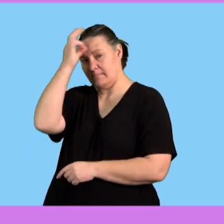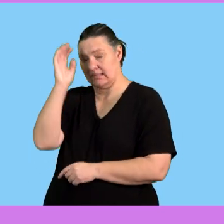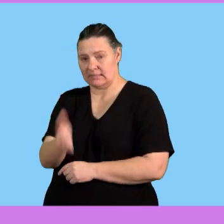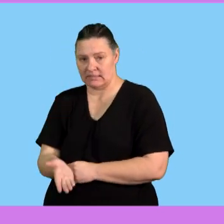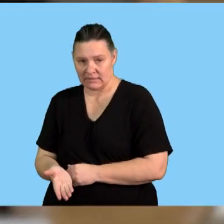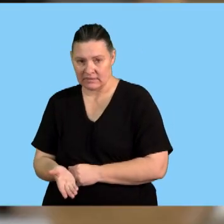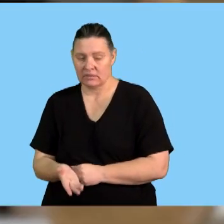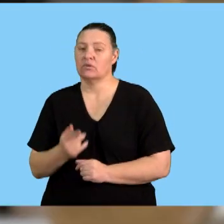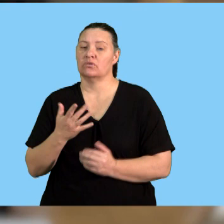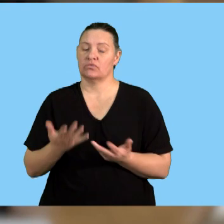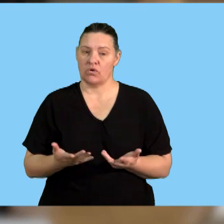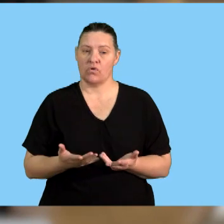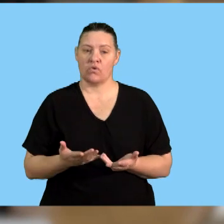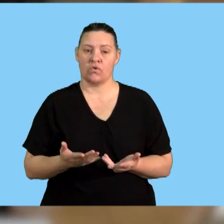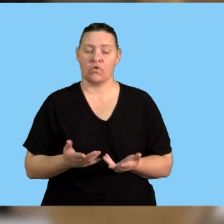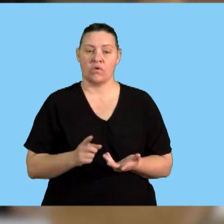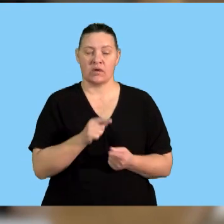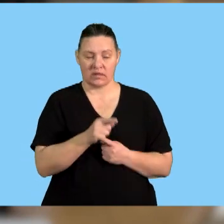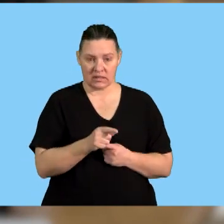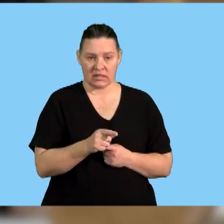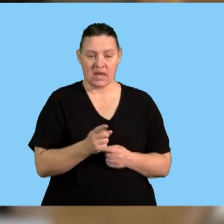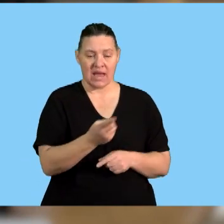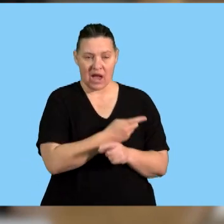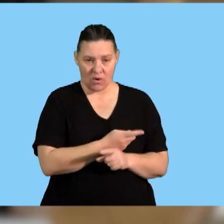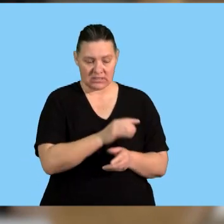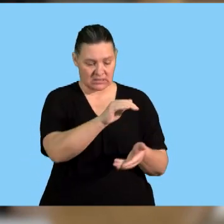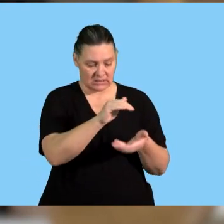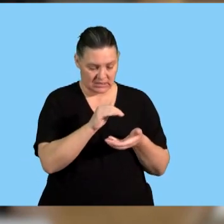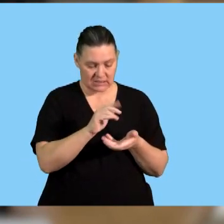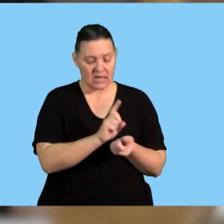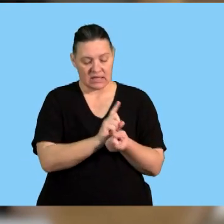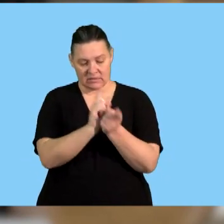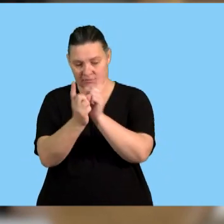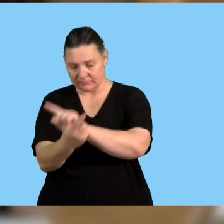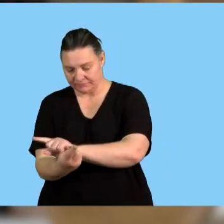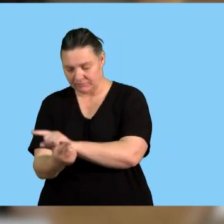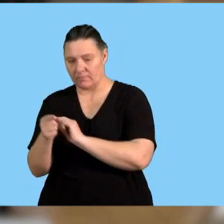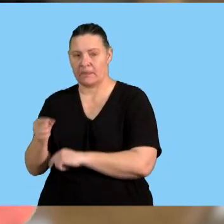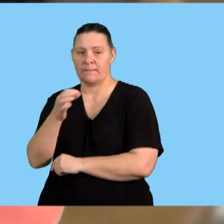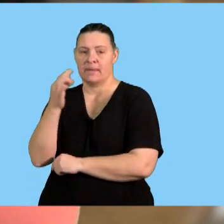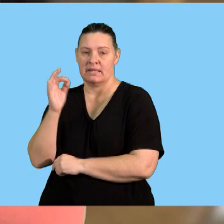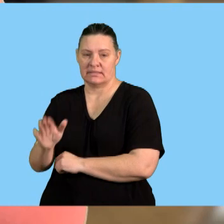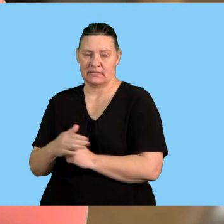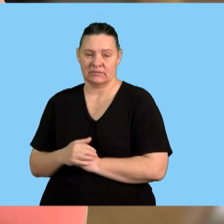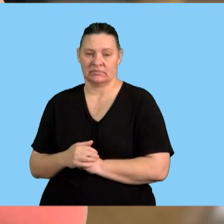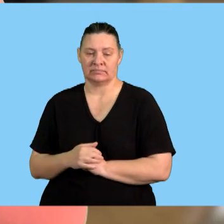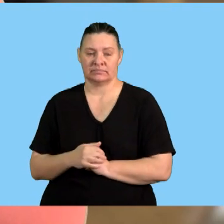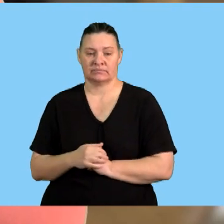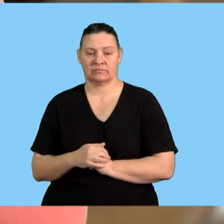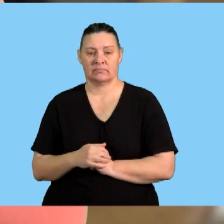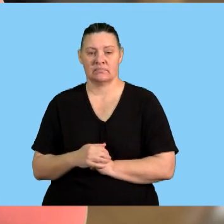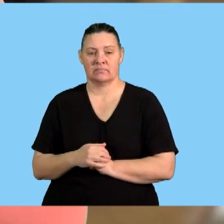minutes. So we have a whole now as hours. We are taking the whole thing and converting it to minutes. So we are going